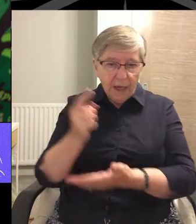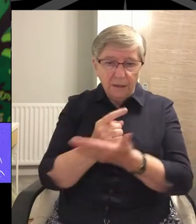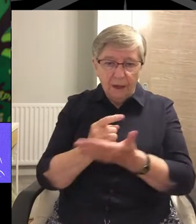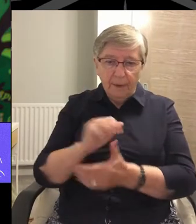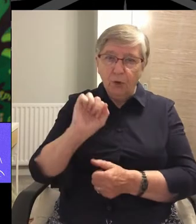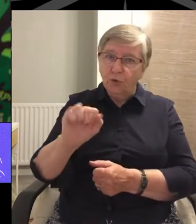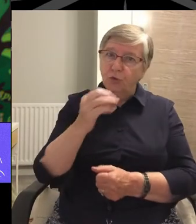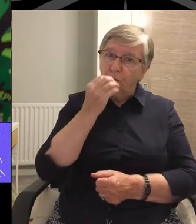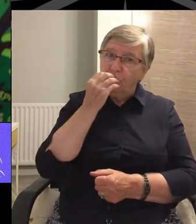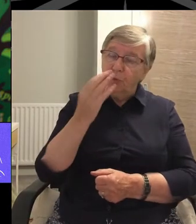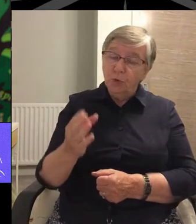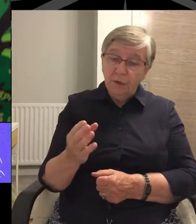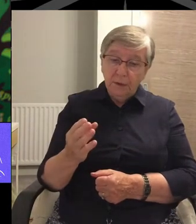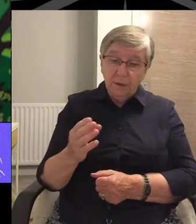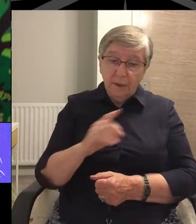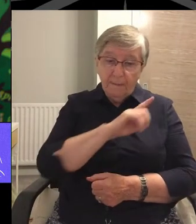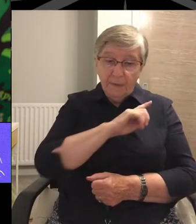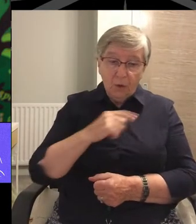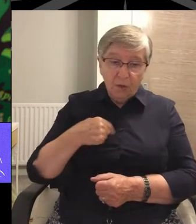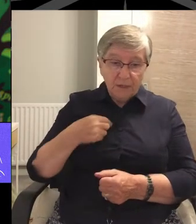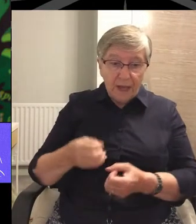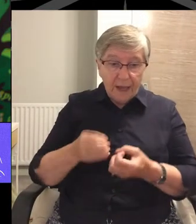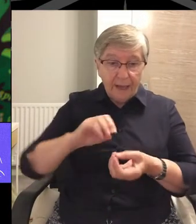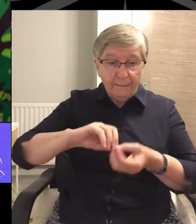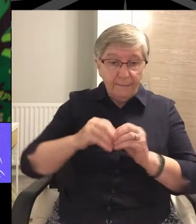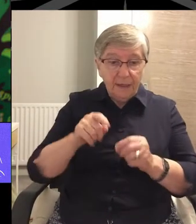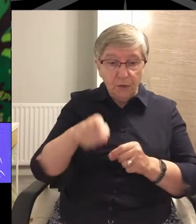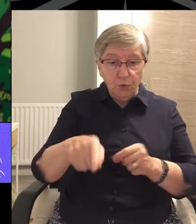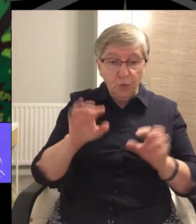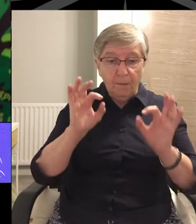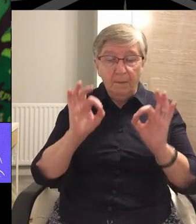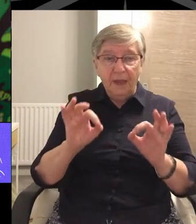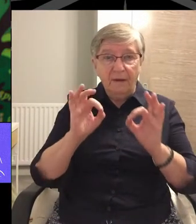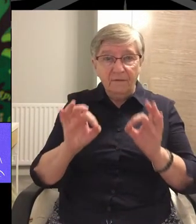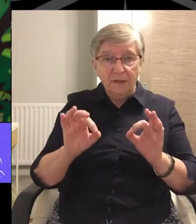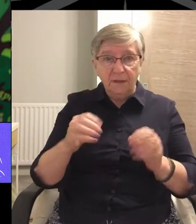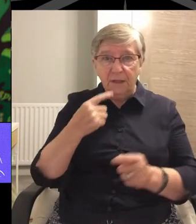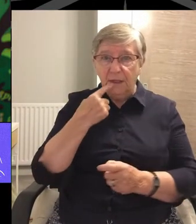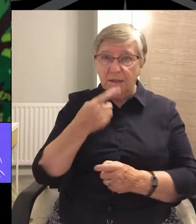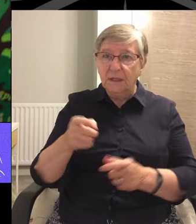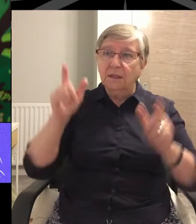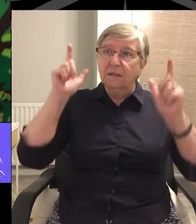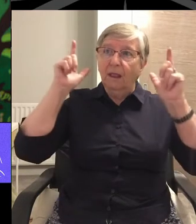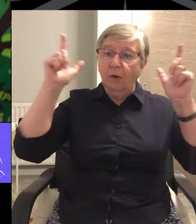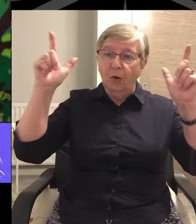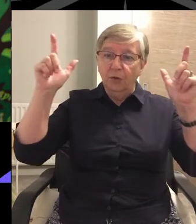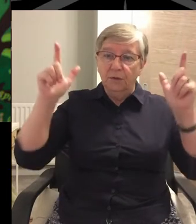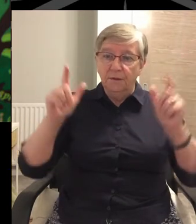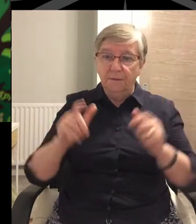beauty, because the splendor I had given you made your beauty perfect, declares the sovereign Lord."